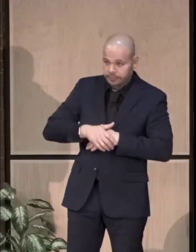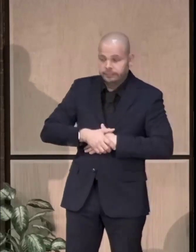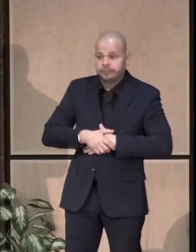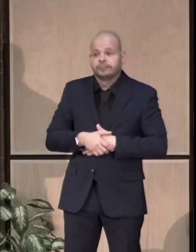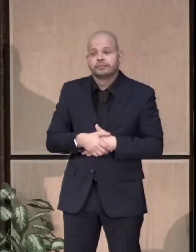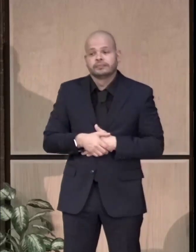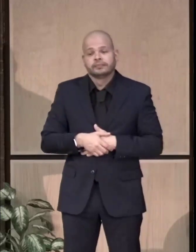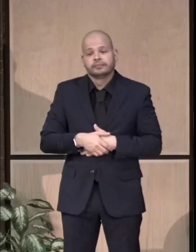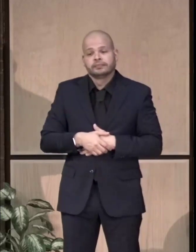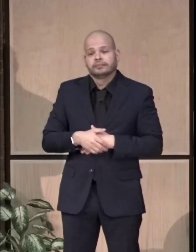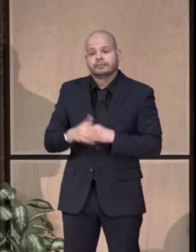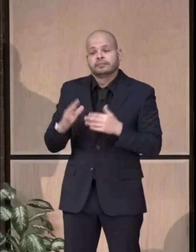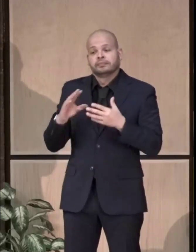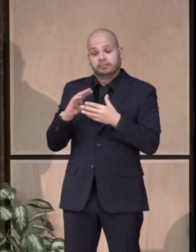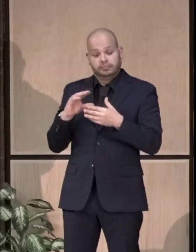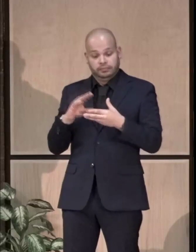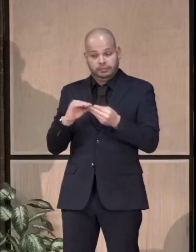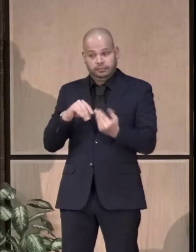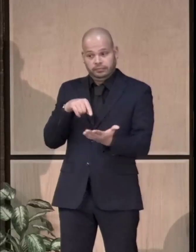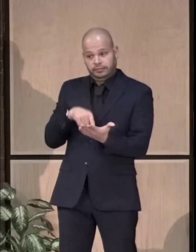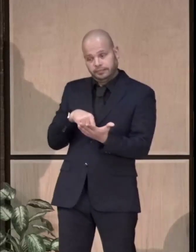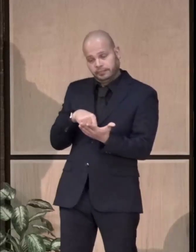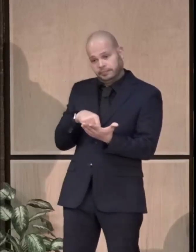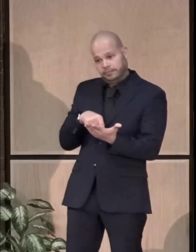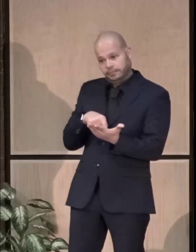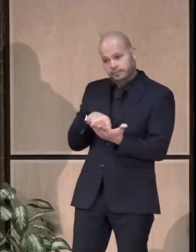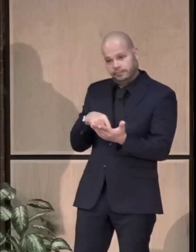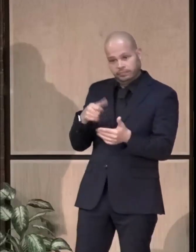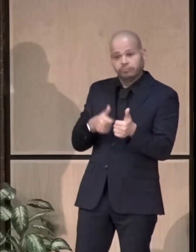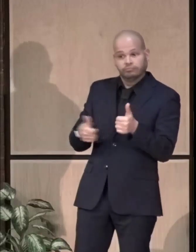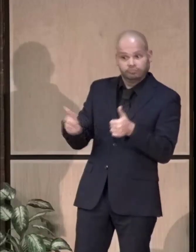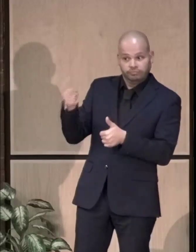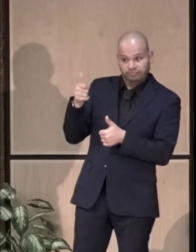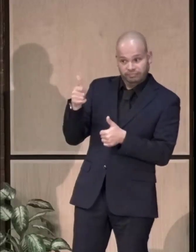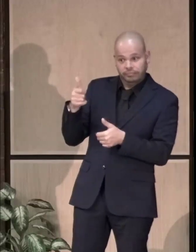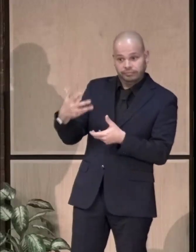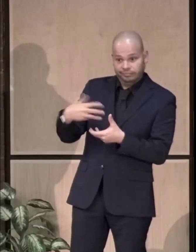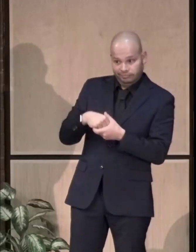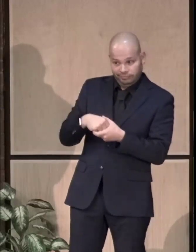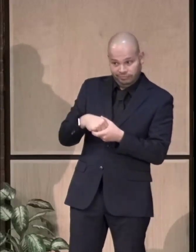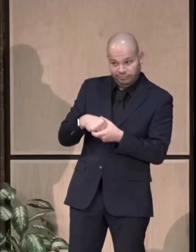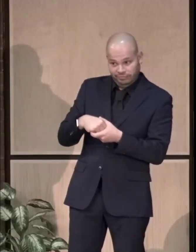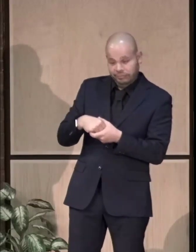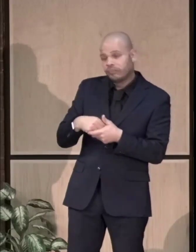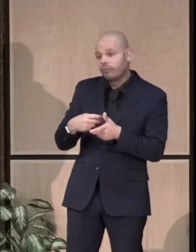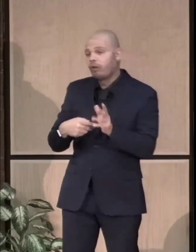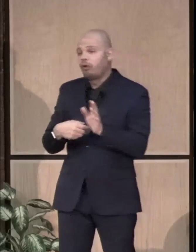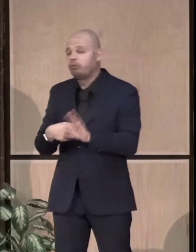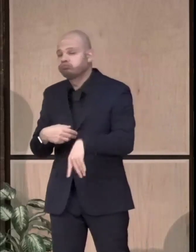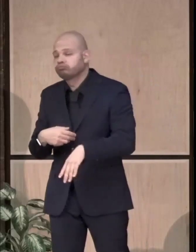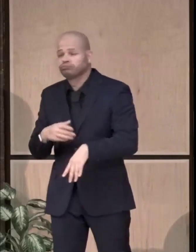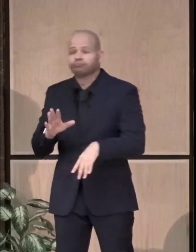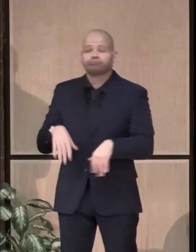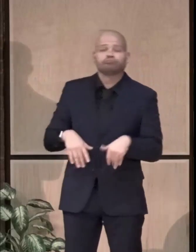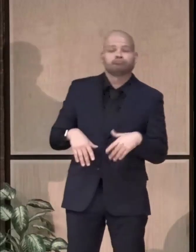the chain of command should stay engaged in Carr's care, right? It says that, yes.